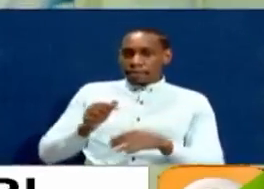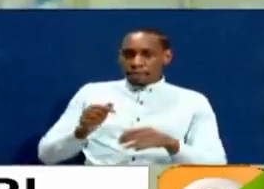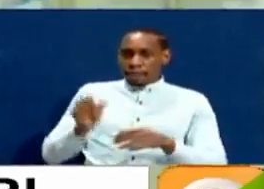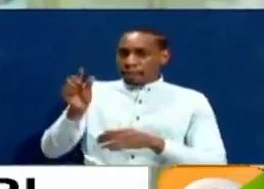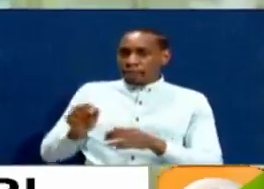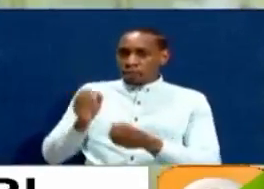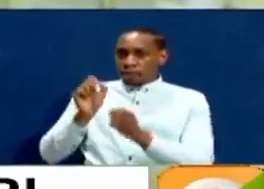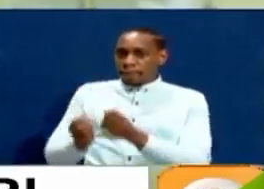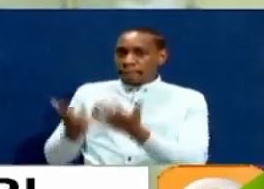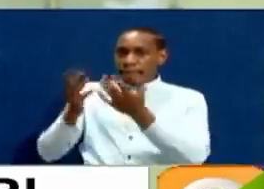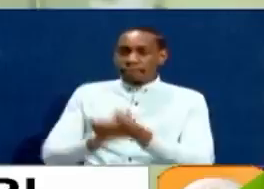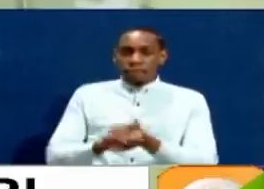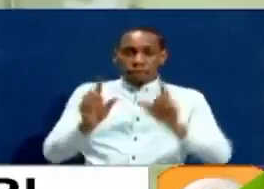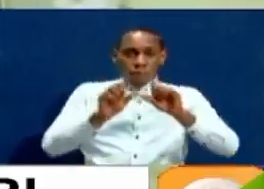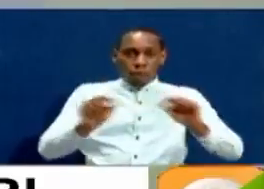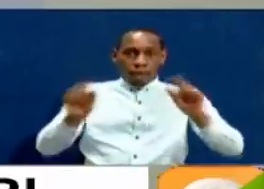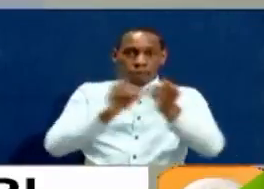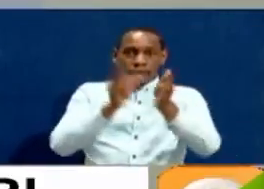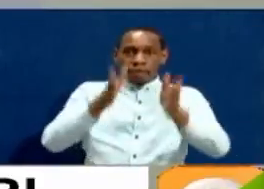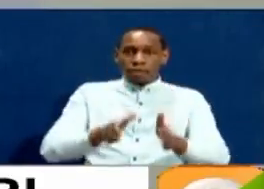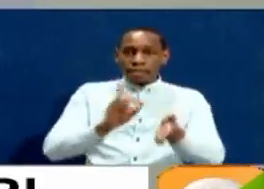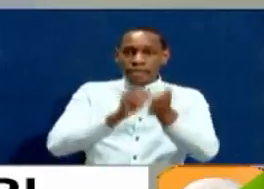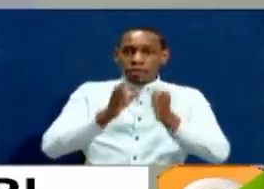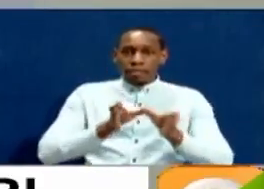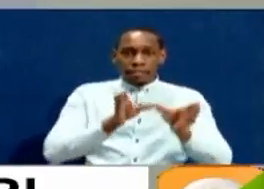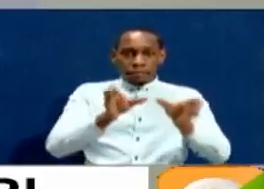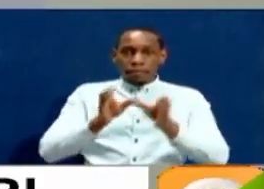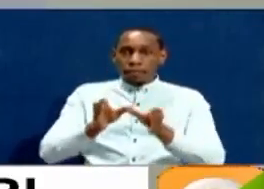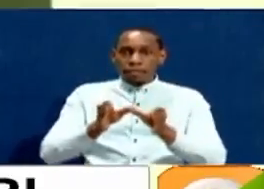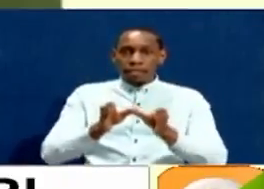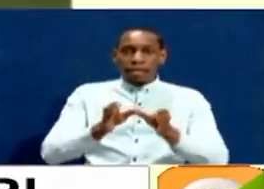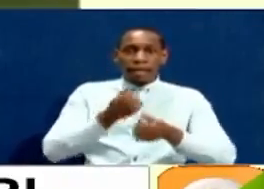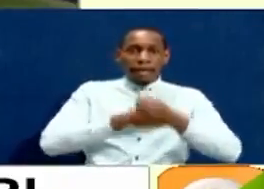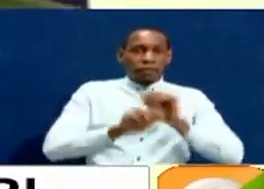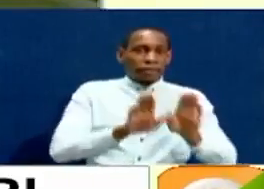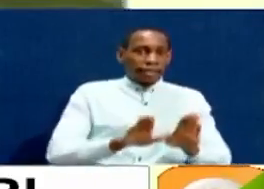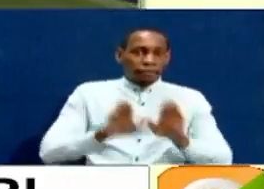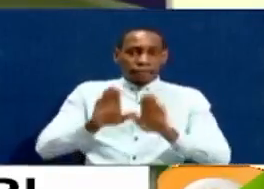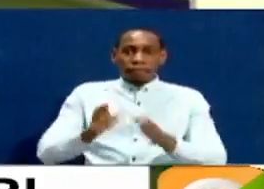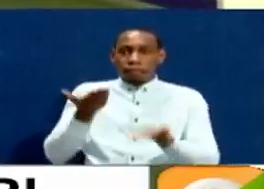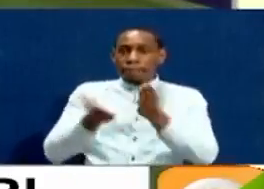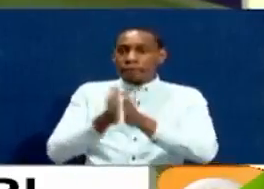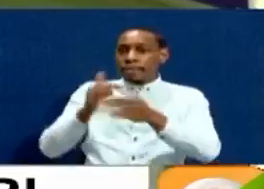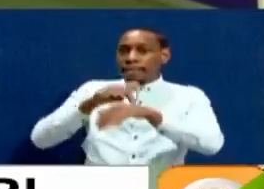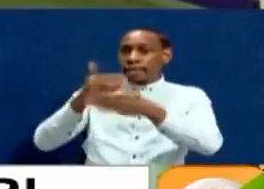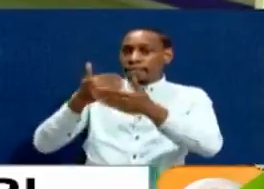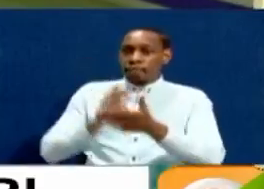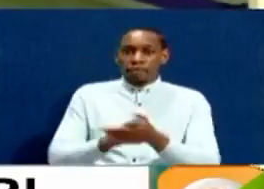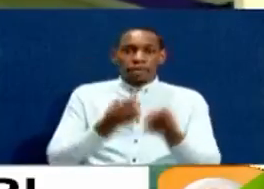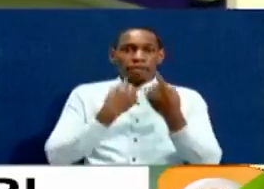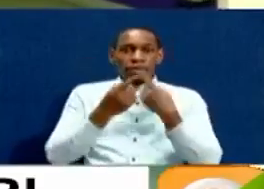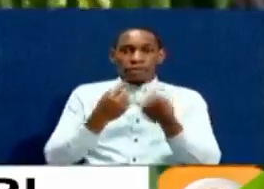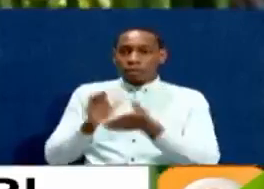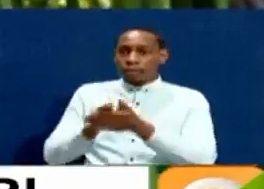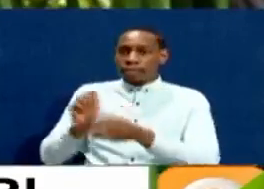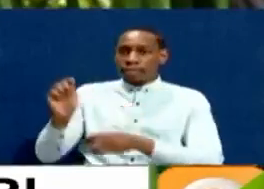hivi. Kulingana na daktari Mora, madaktari wamelazimika kuchukua tahadhari kinyume na ilivyokuwa awali. I'm talking to a Kenyan